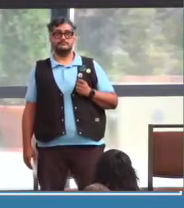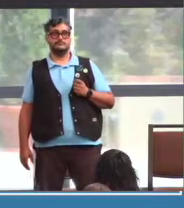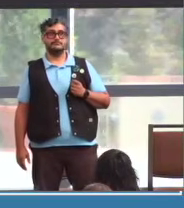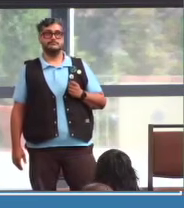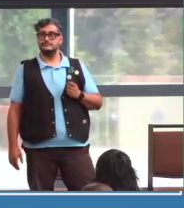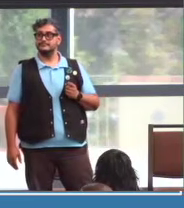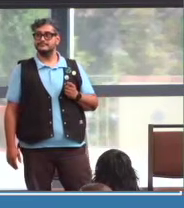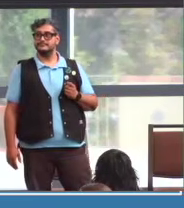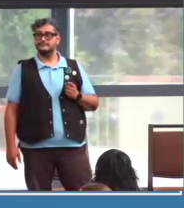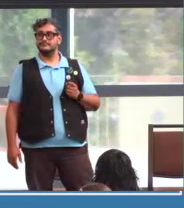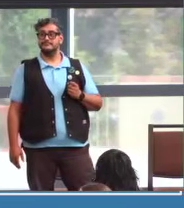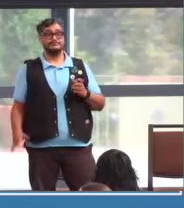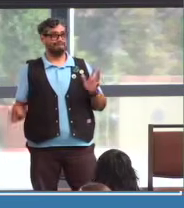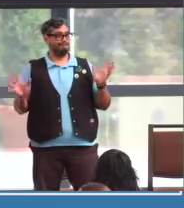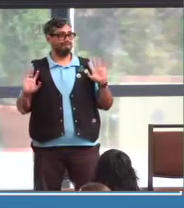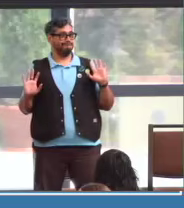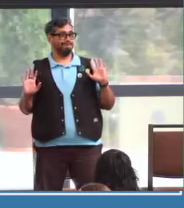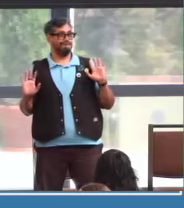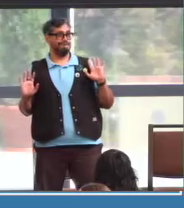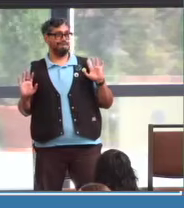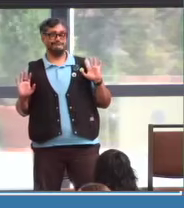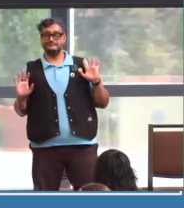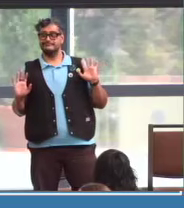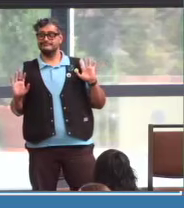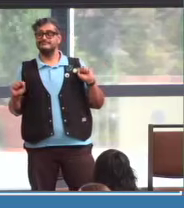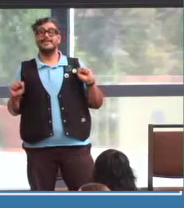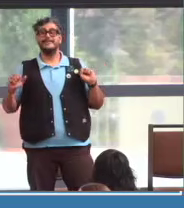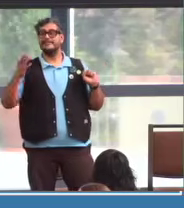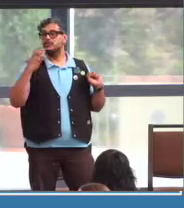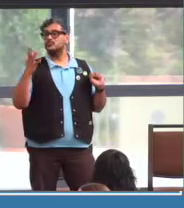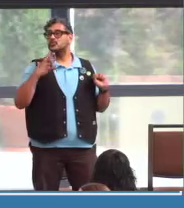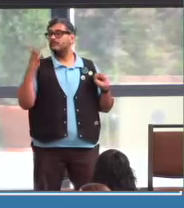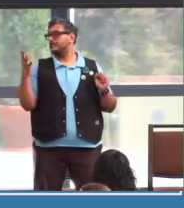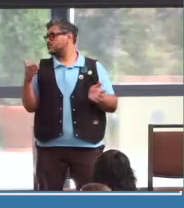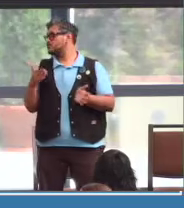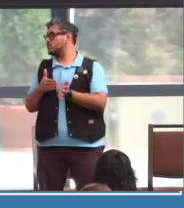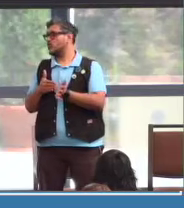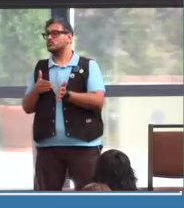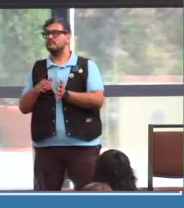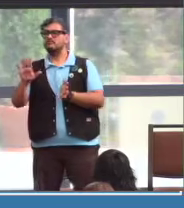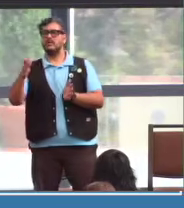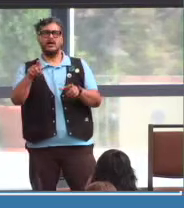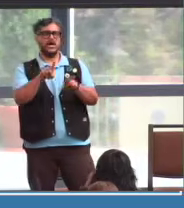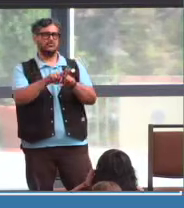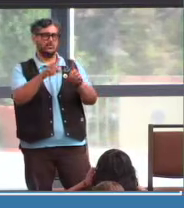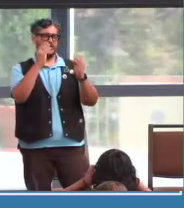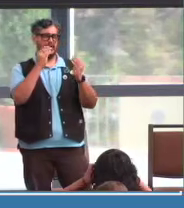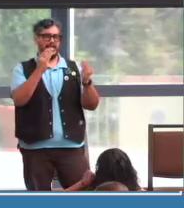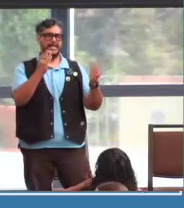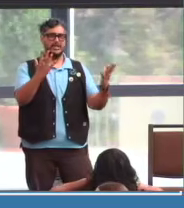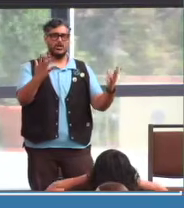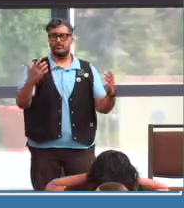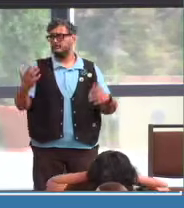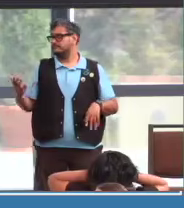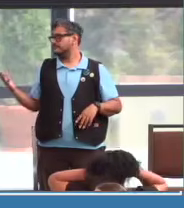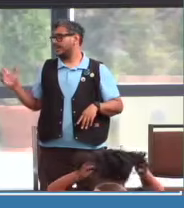I think that was everybody's hand. Thank you so much, Dr. Azzam. I also want to just let everybody know that